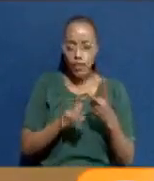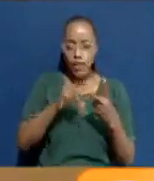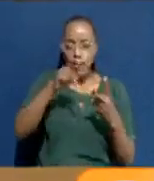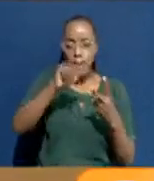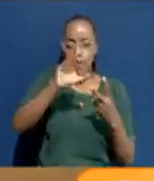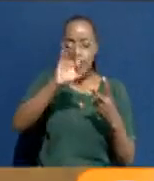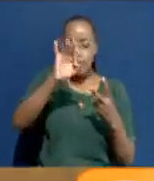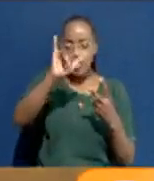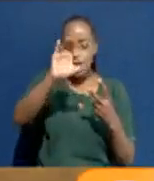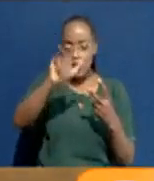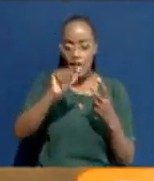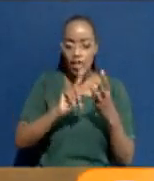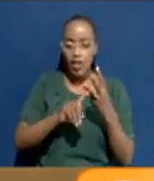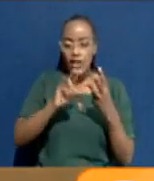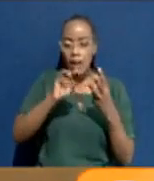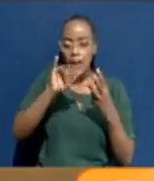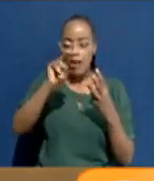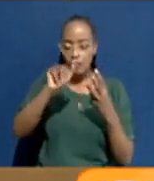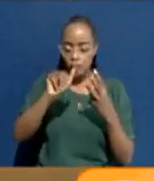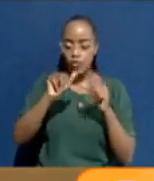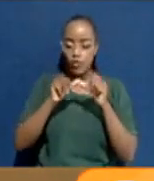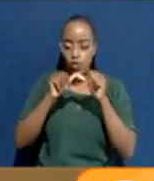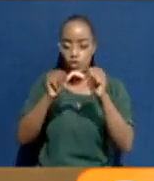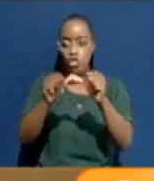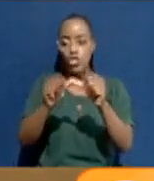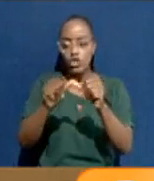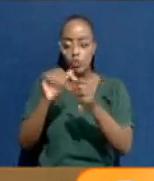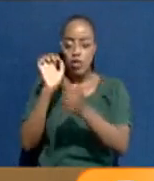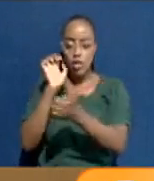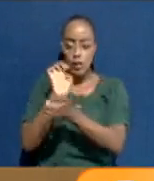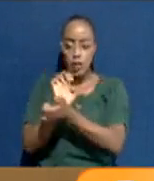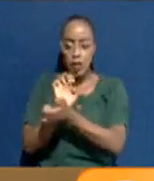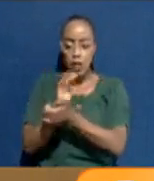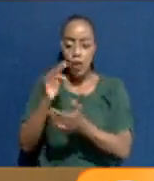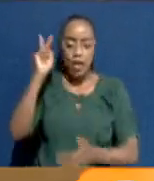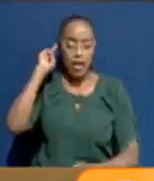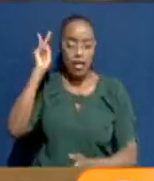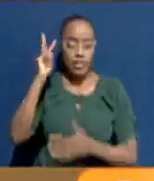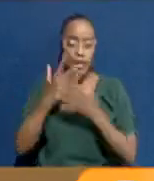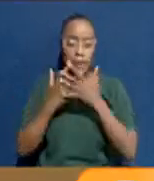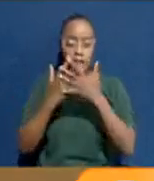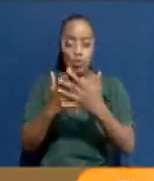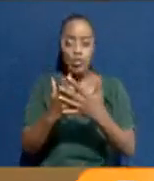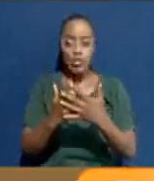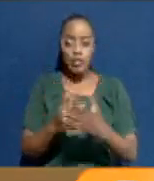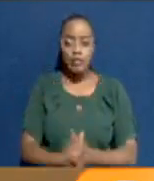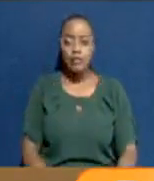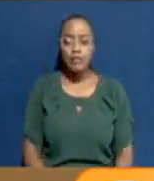Pacifica Nyakerario, and Maina Ochogo, continue to be remanded at Kisii Prison.